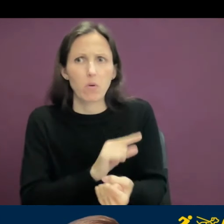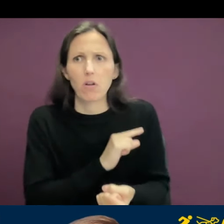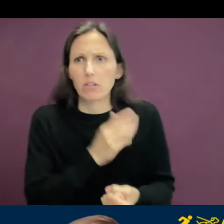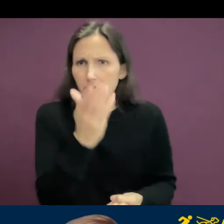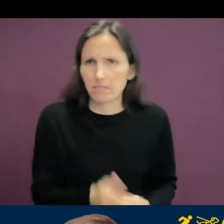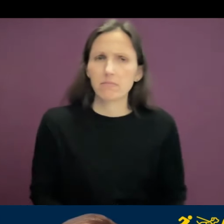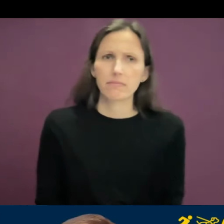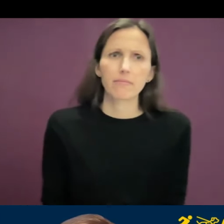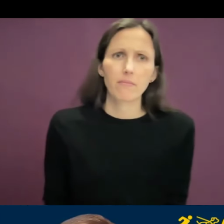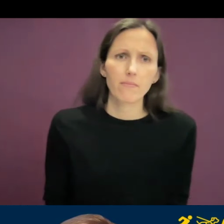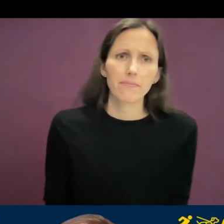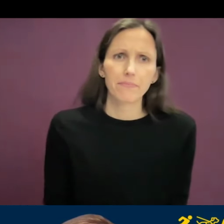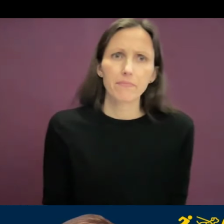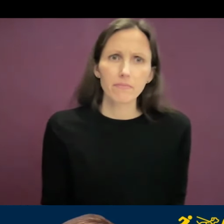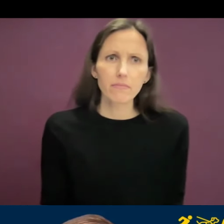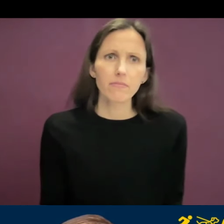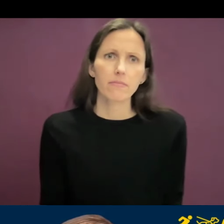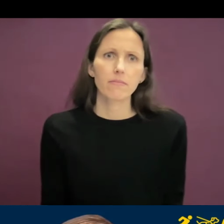I'm going to go back for us.